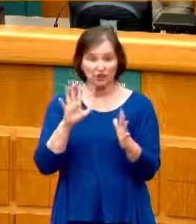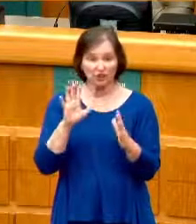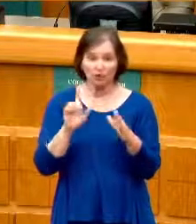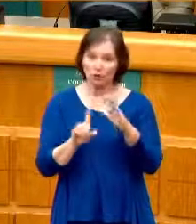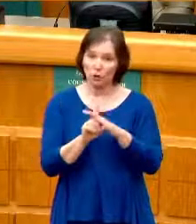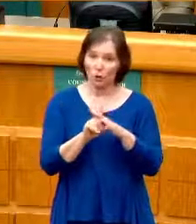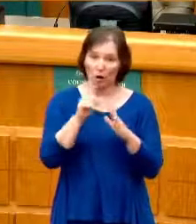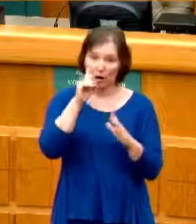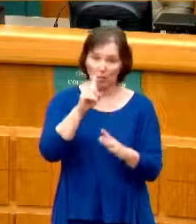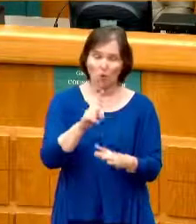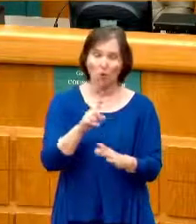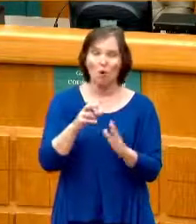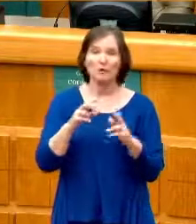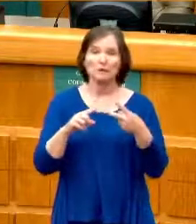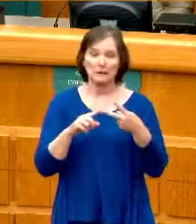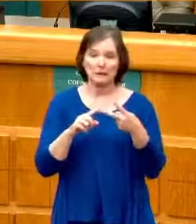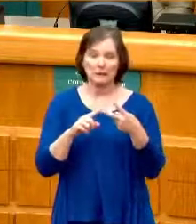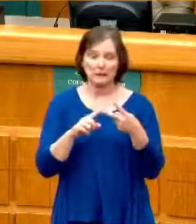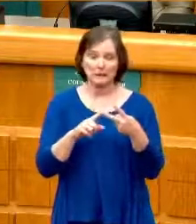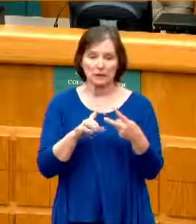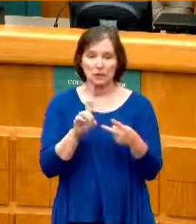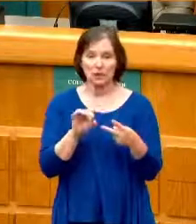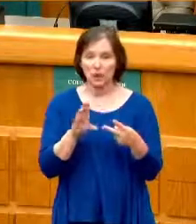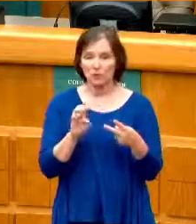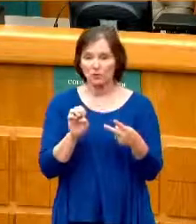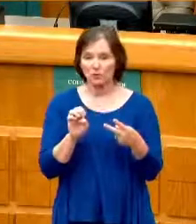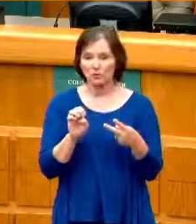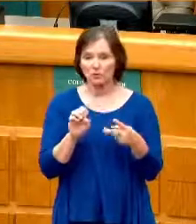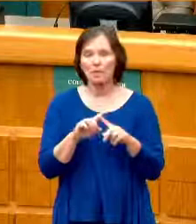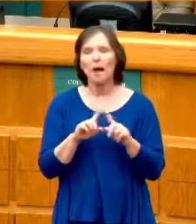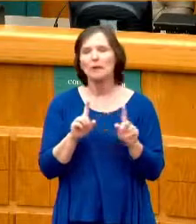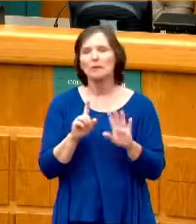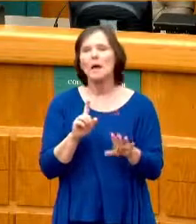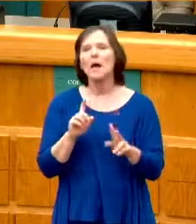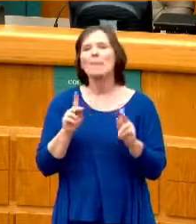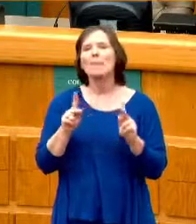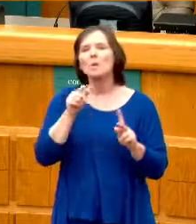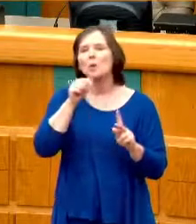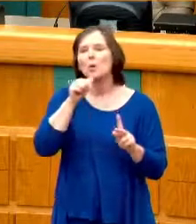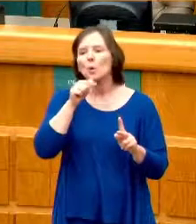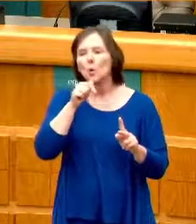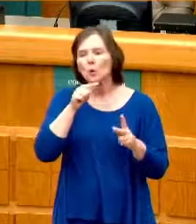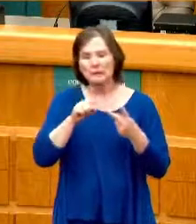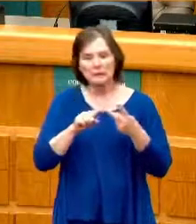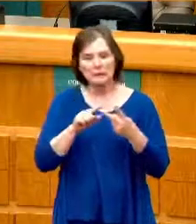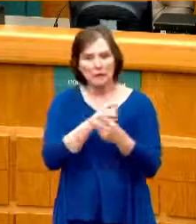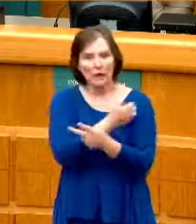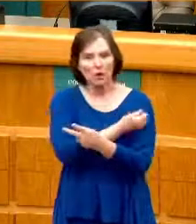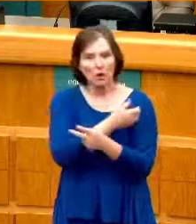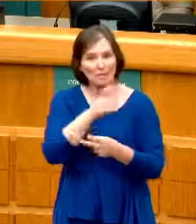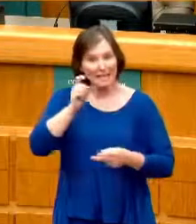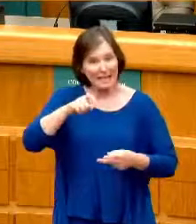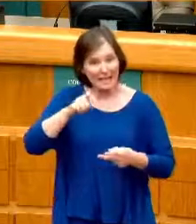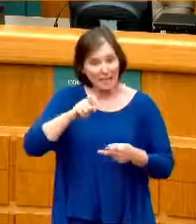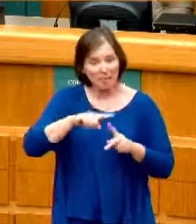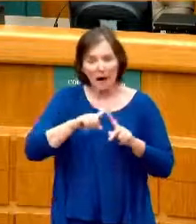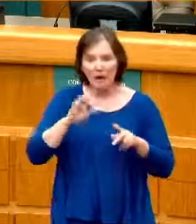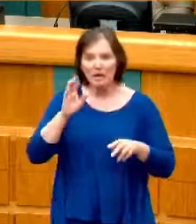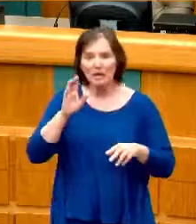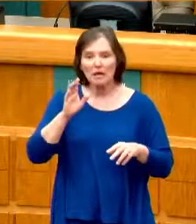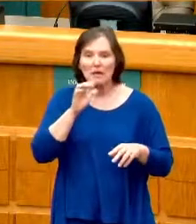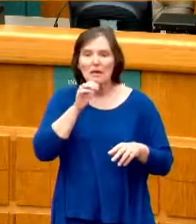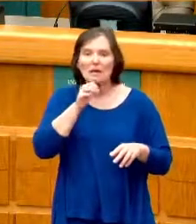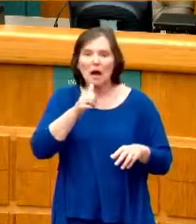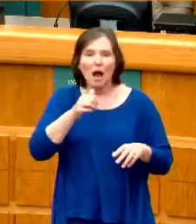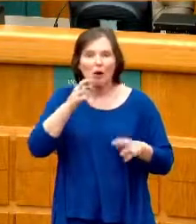to pre-register for a second dose are people that have never come to the health department before. So it's really like it's their first dose, so they do have